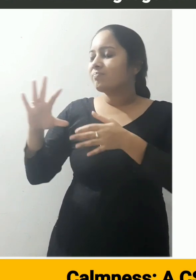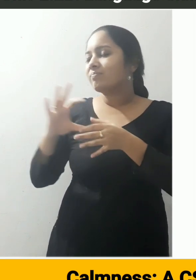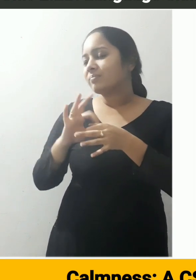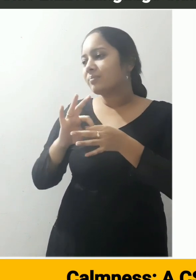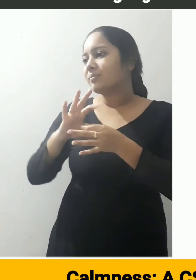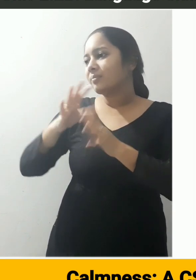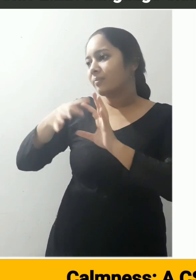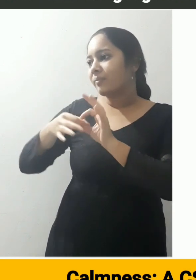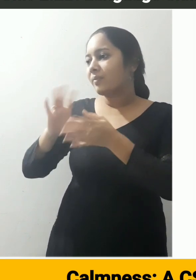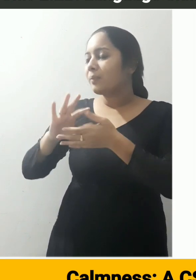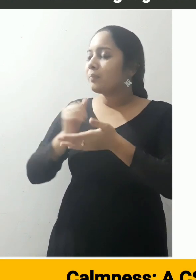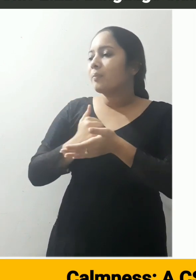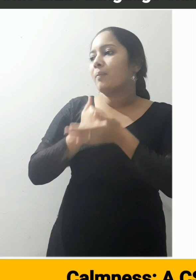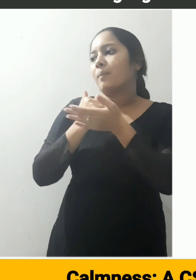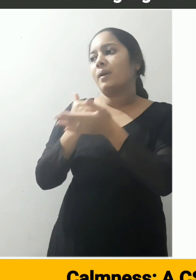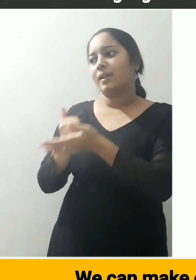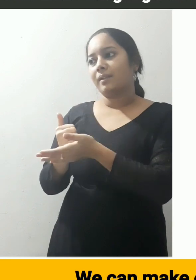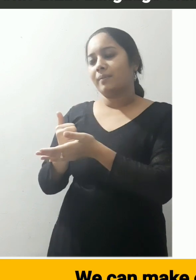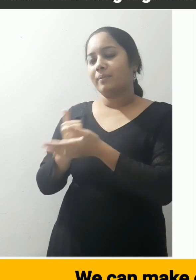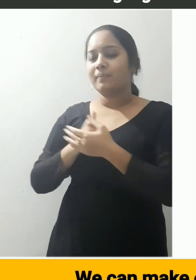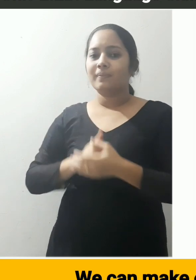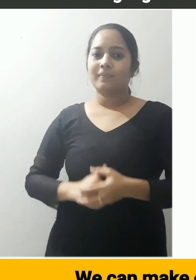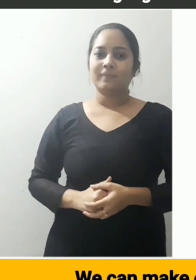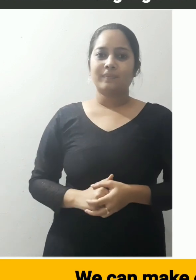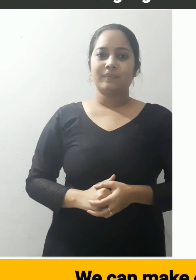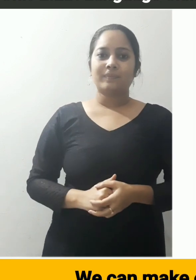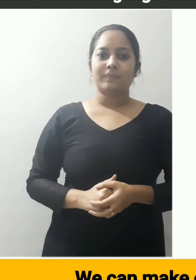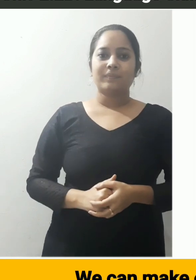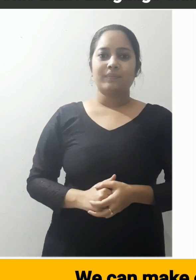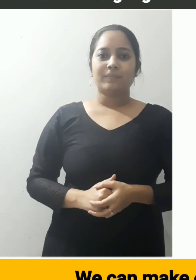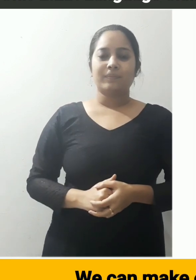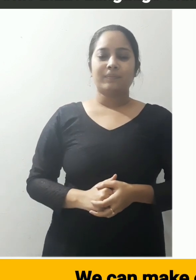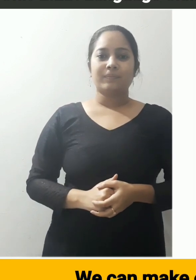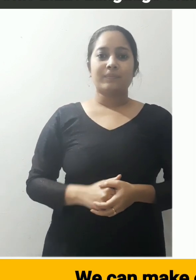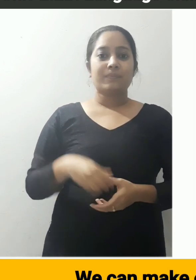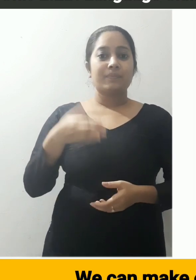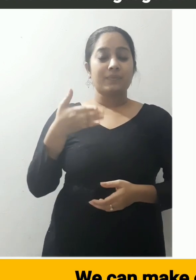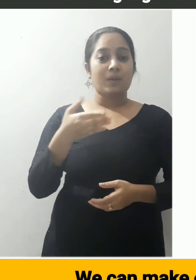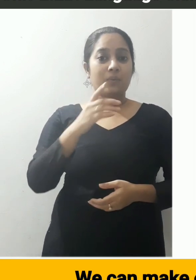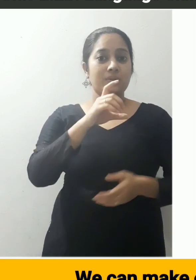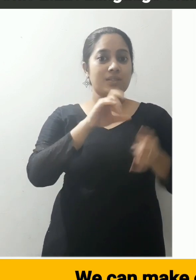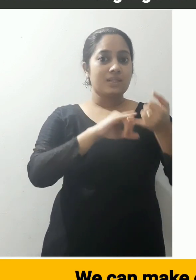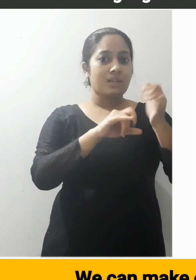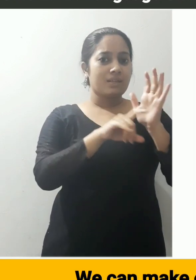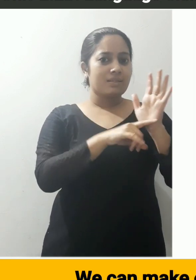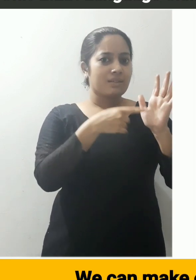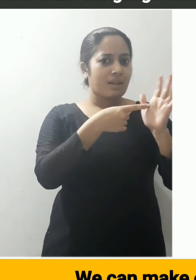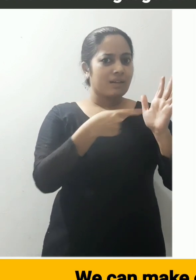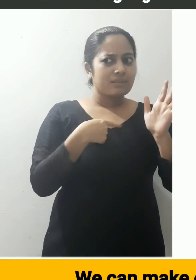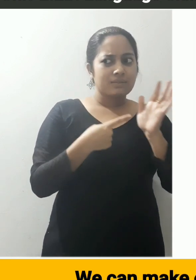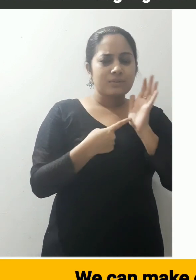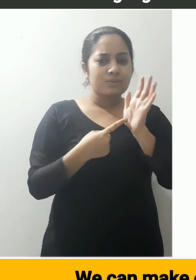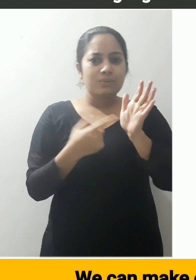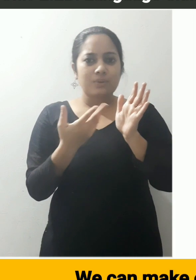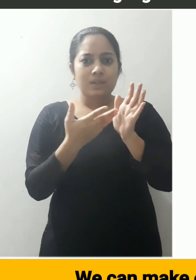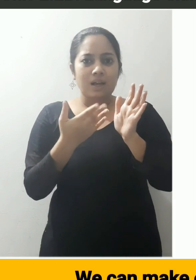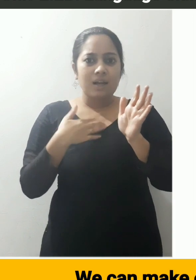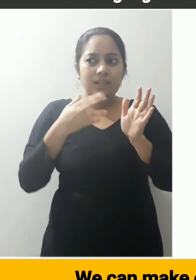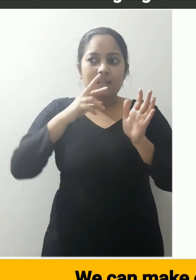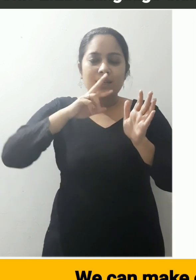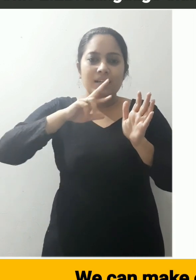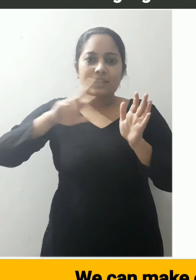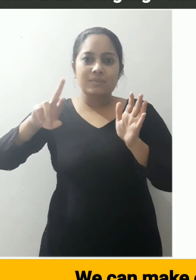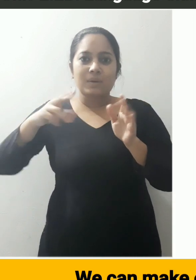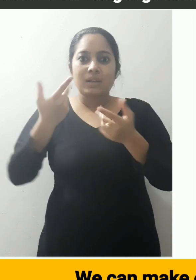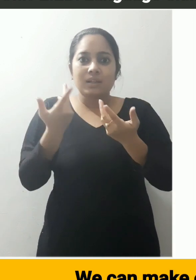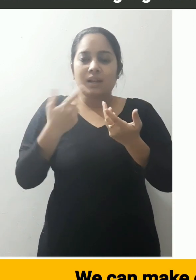cooperation so I may help you, sir. We can make out that a CSR is responding, possibly to